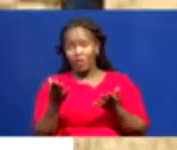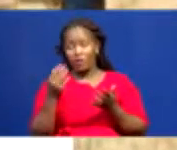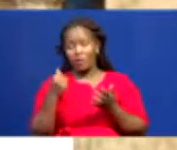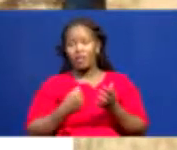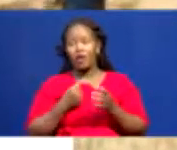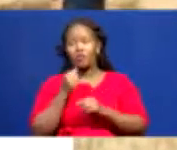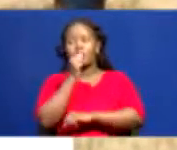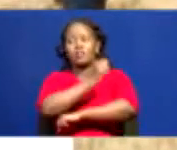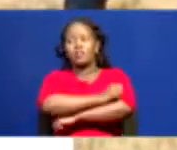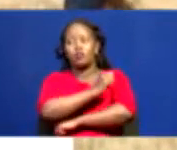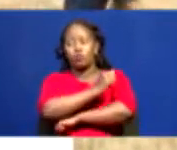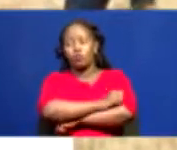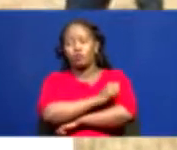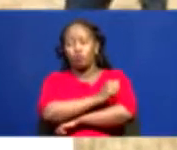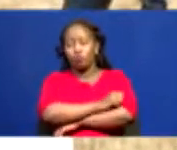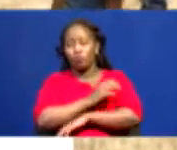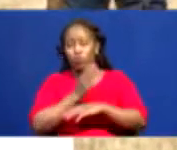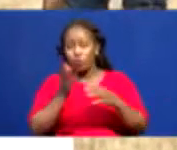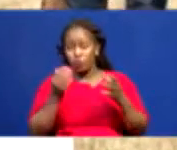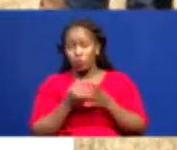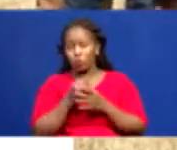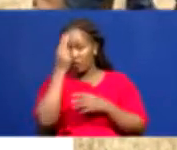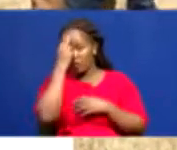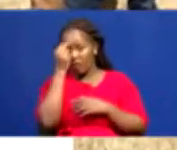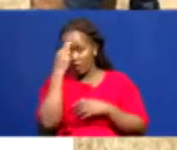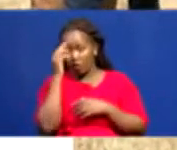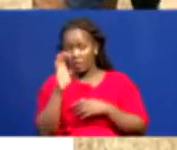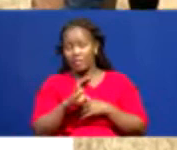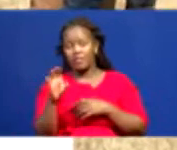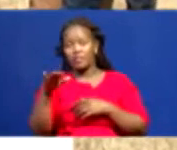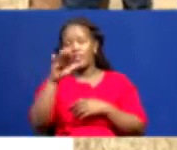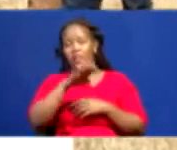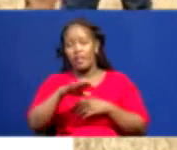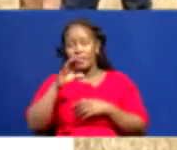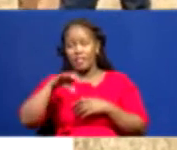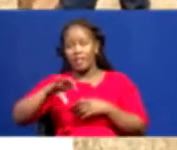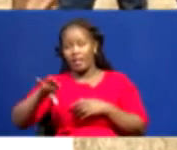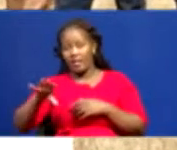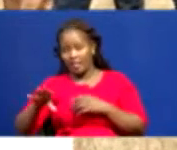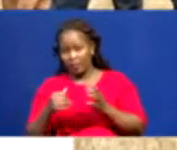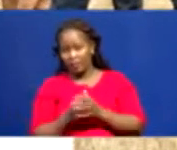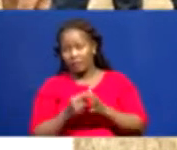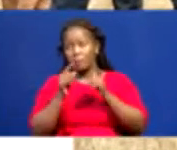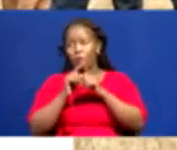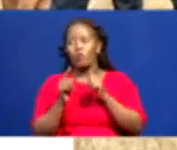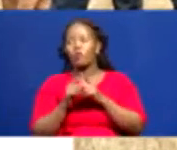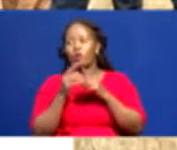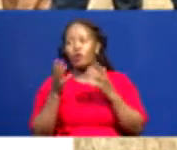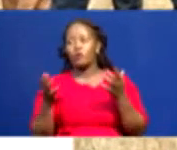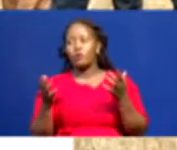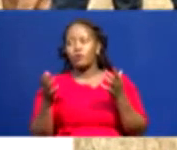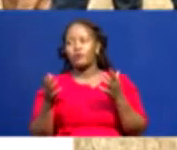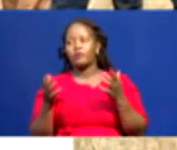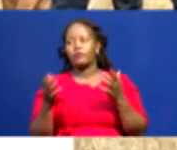in Dukamoja area, that is Narok East Constituency, Narok County. And as you have